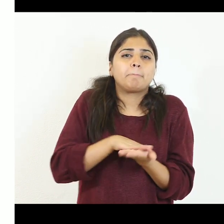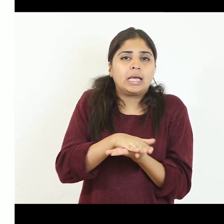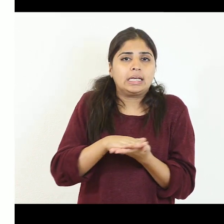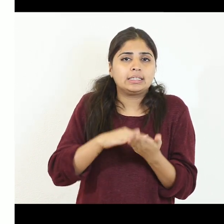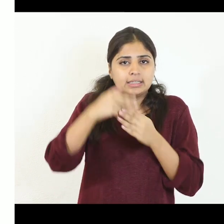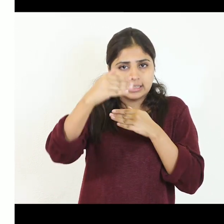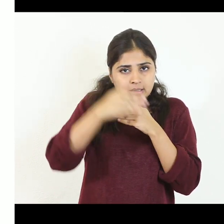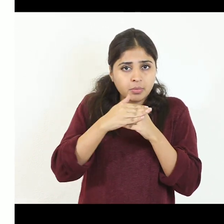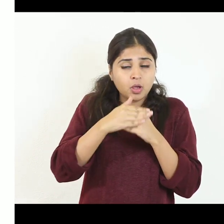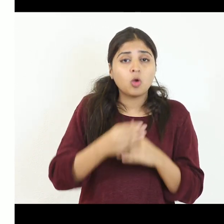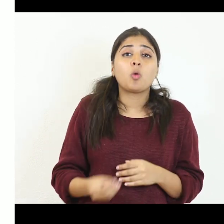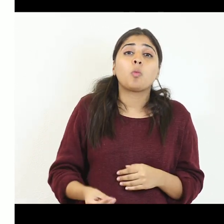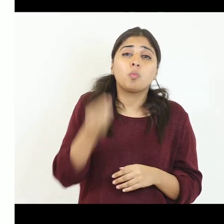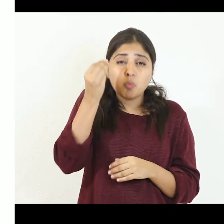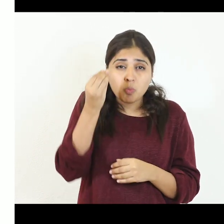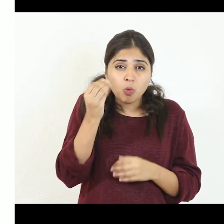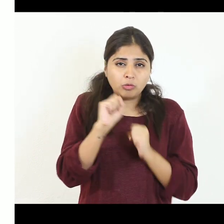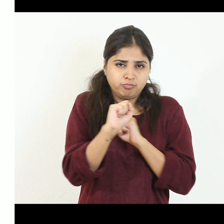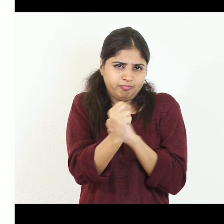complicated algorithms.